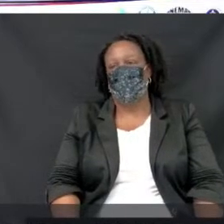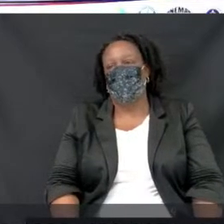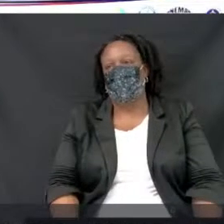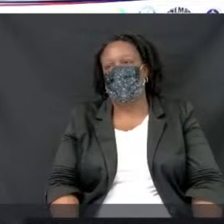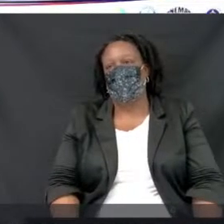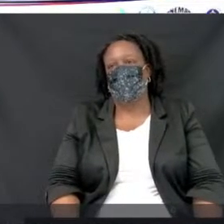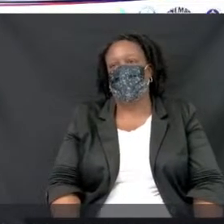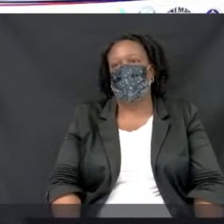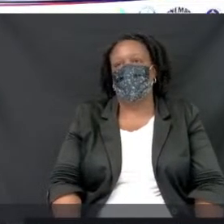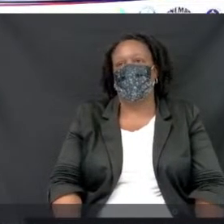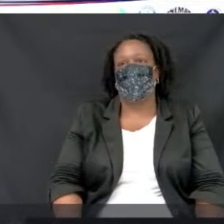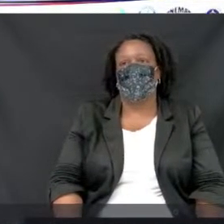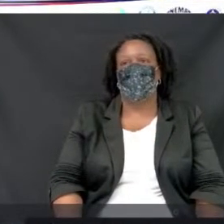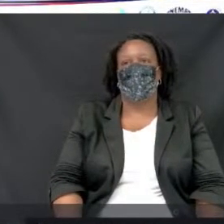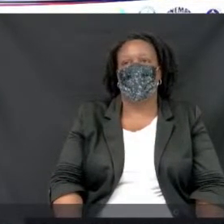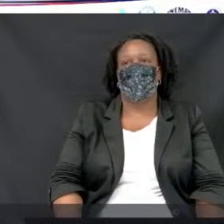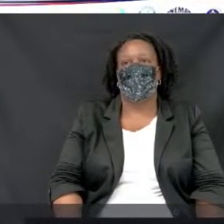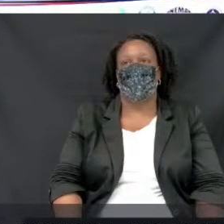National Disaster